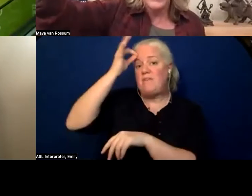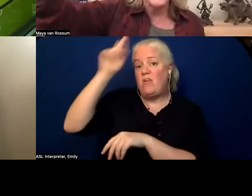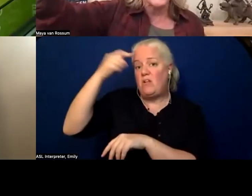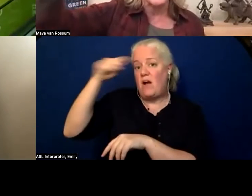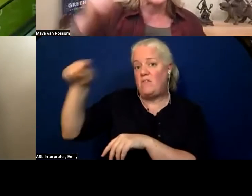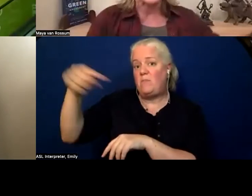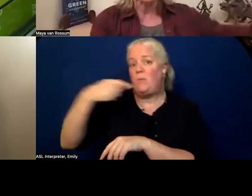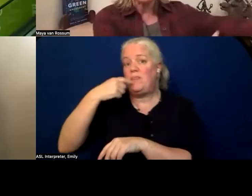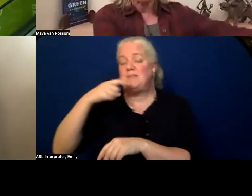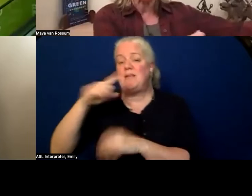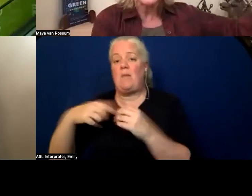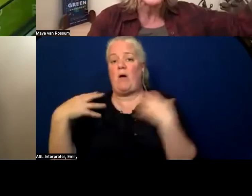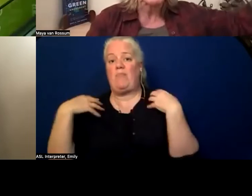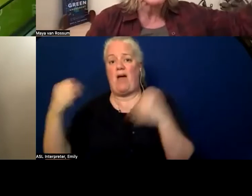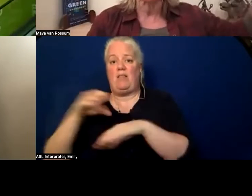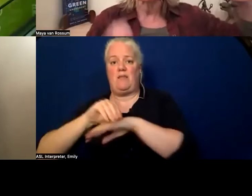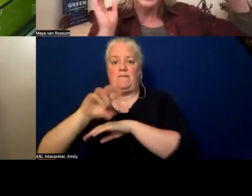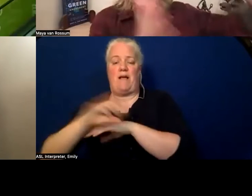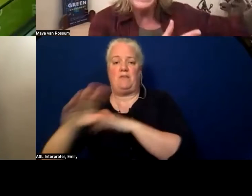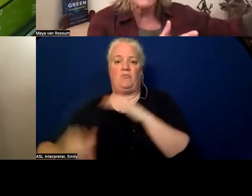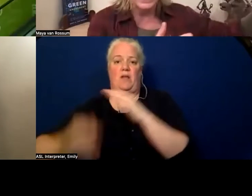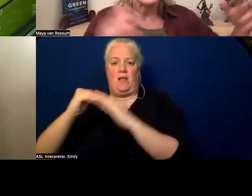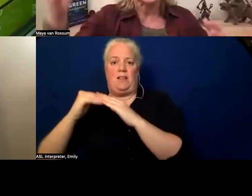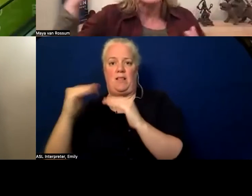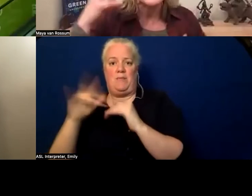health advisory limit, right? And that 70 ppt,